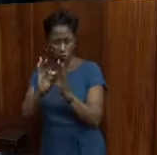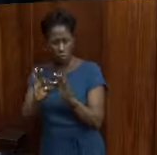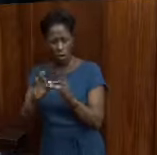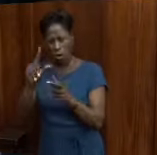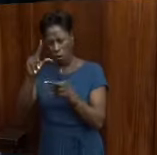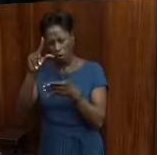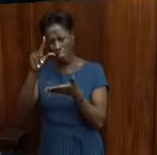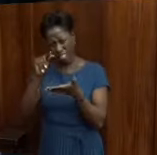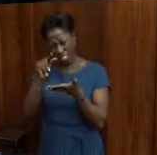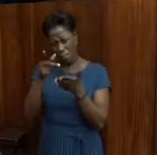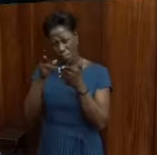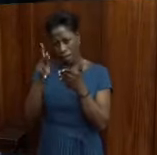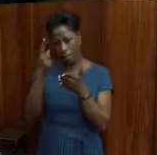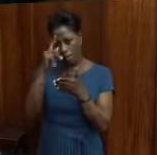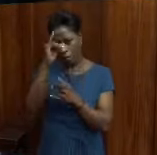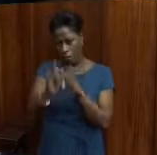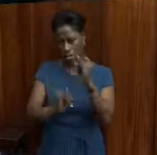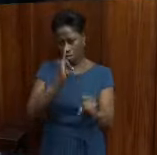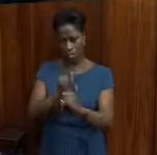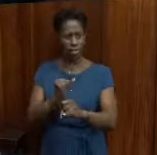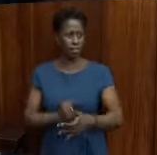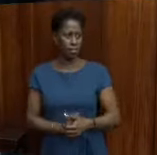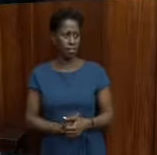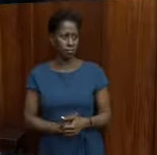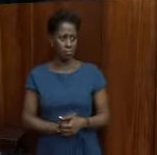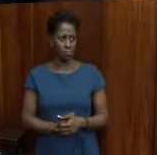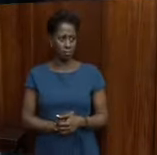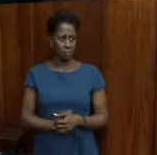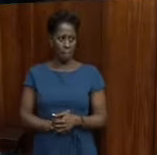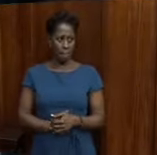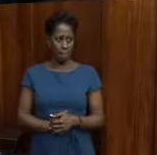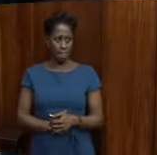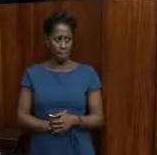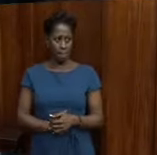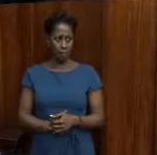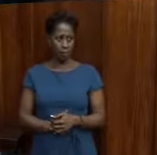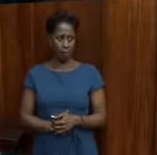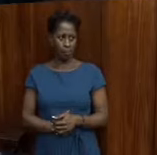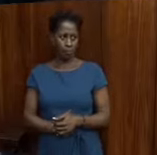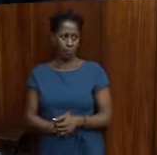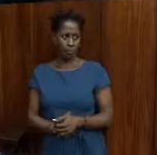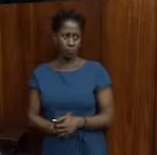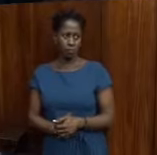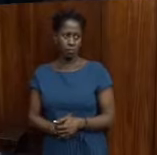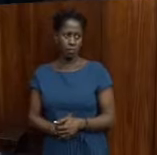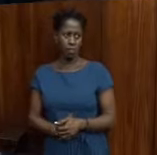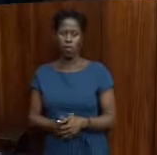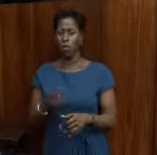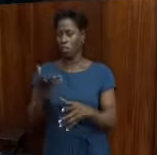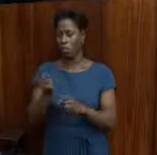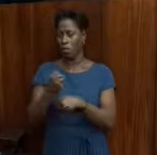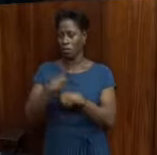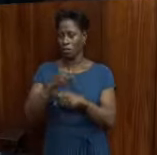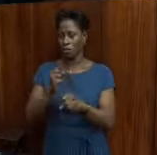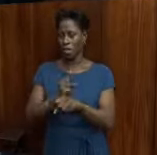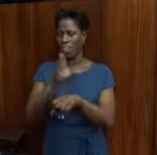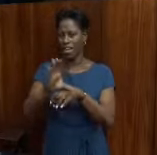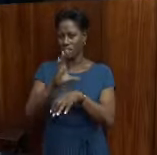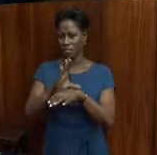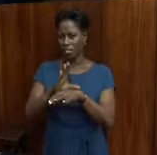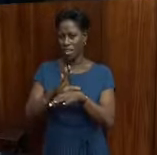established. These initiatives will eventually lead to the goal of making Castries a smart city. As part